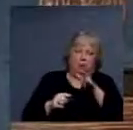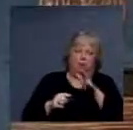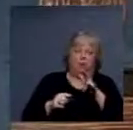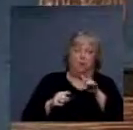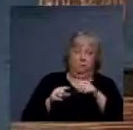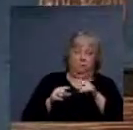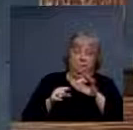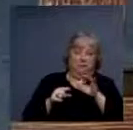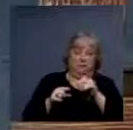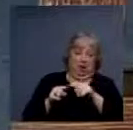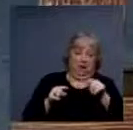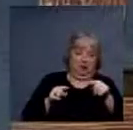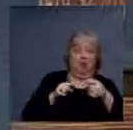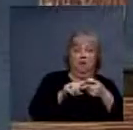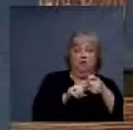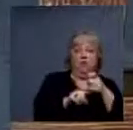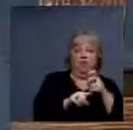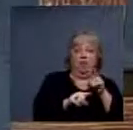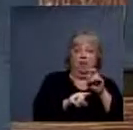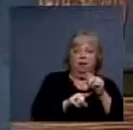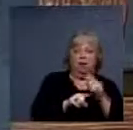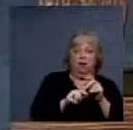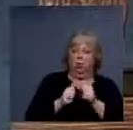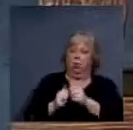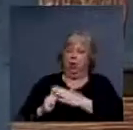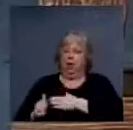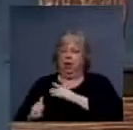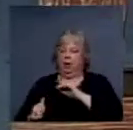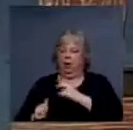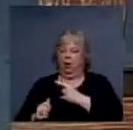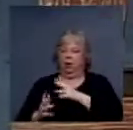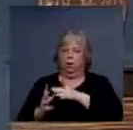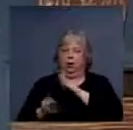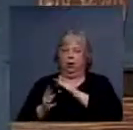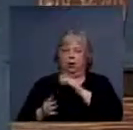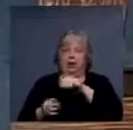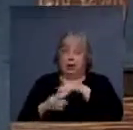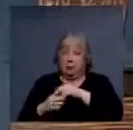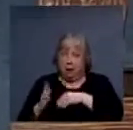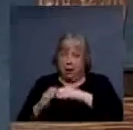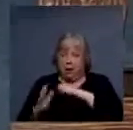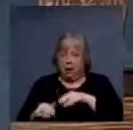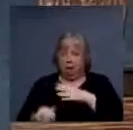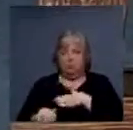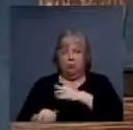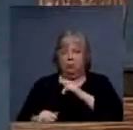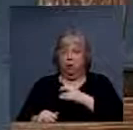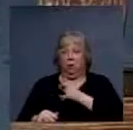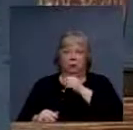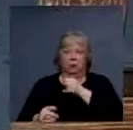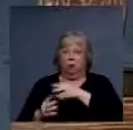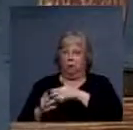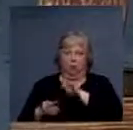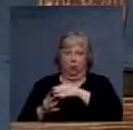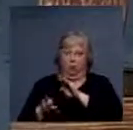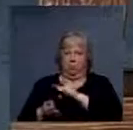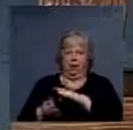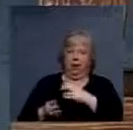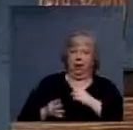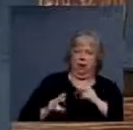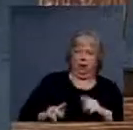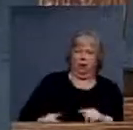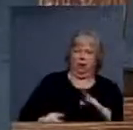where they board with my dogs barking. They do not bark inside my house, and I mean, I have never